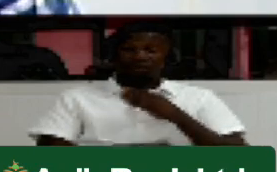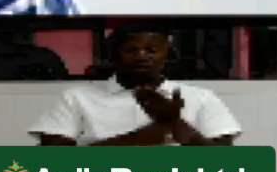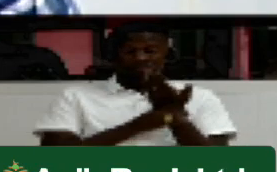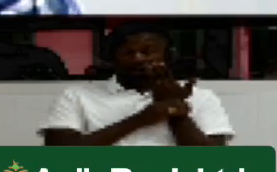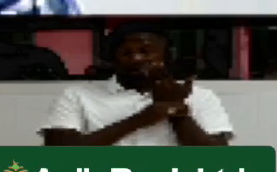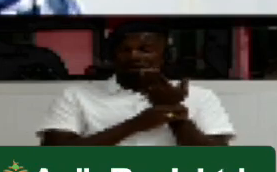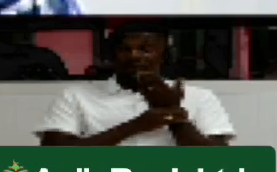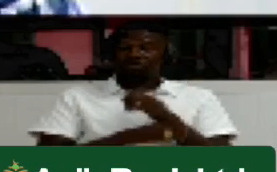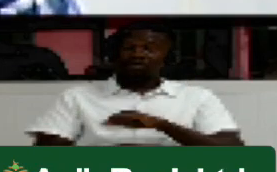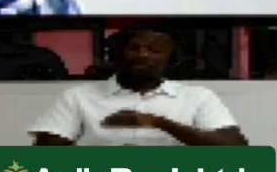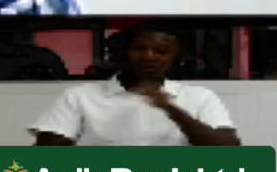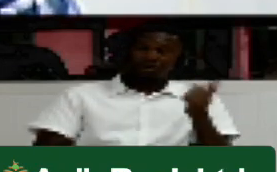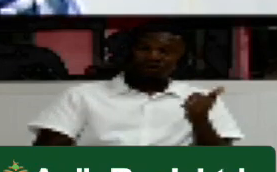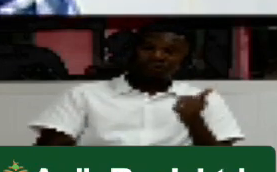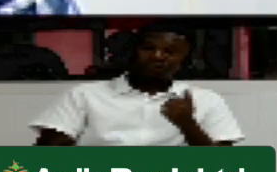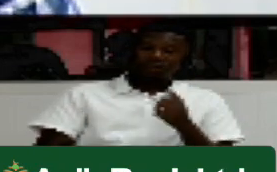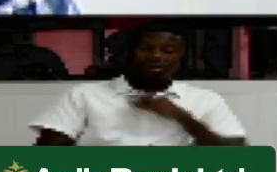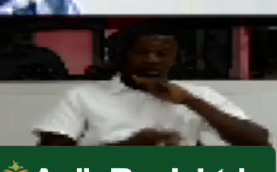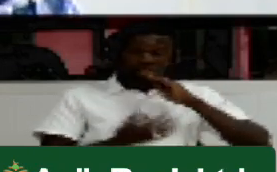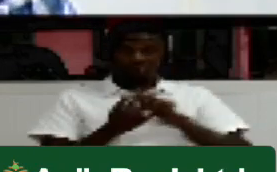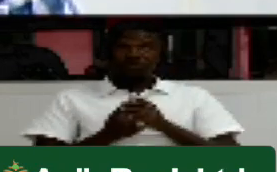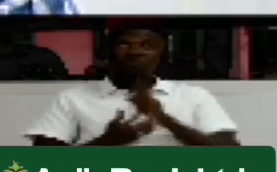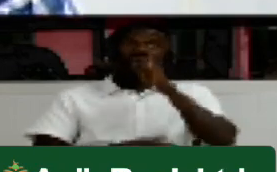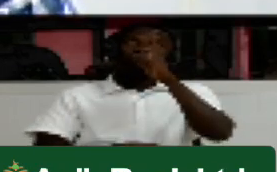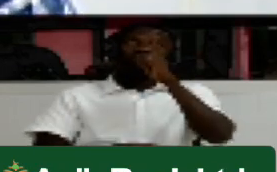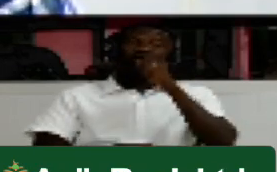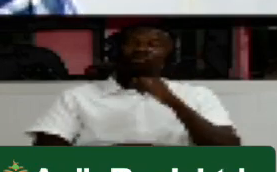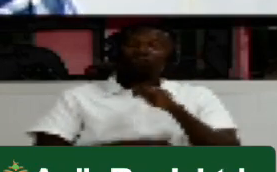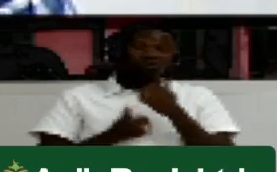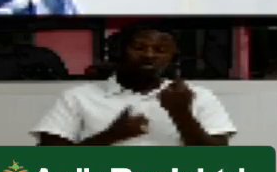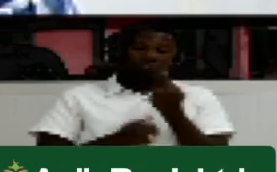and believe in God. That's it.